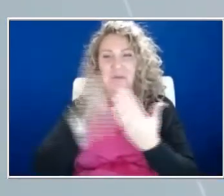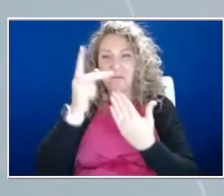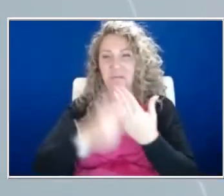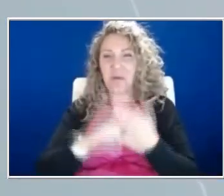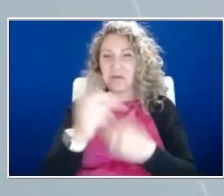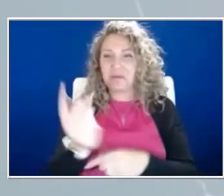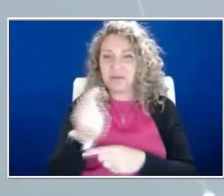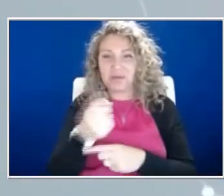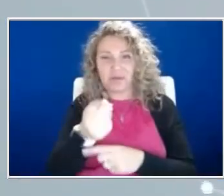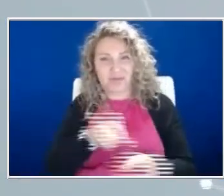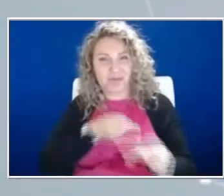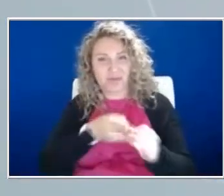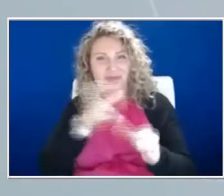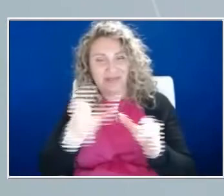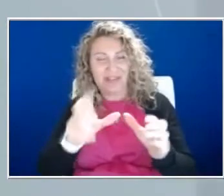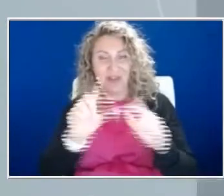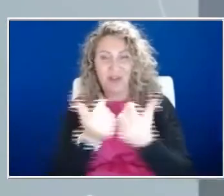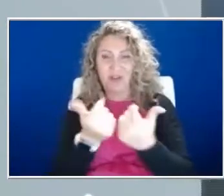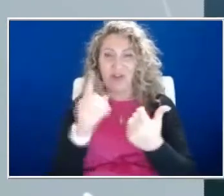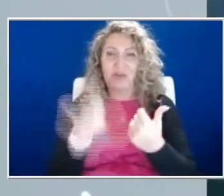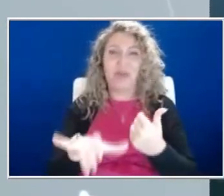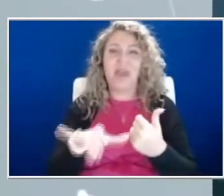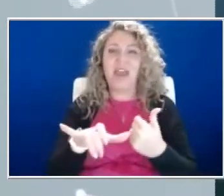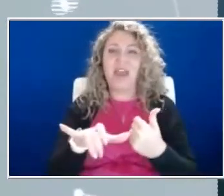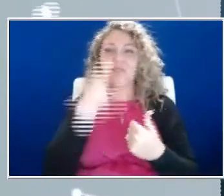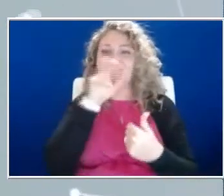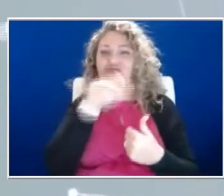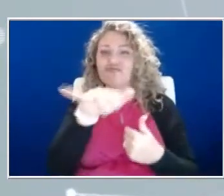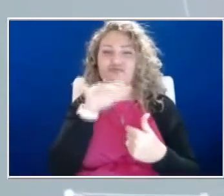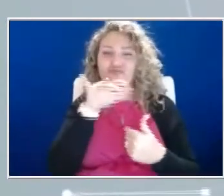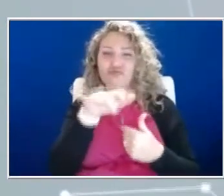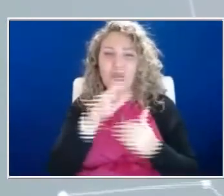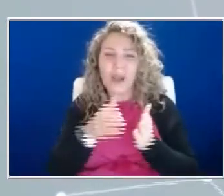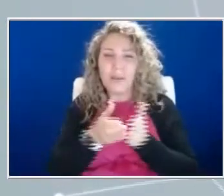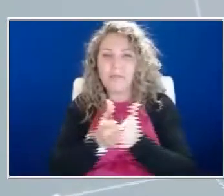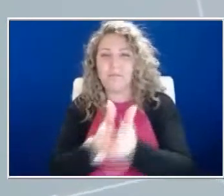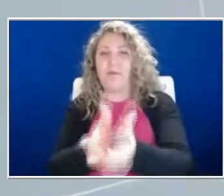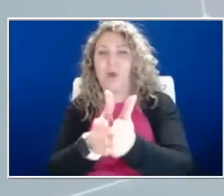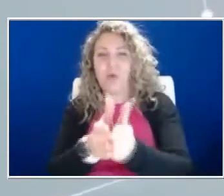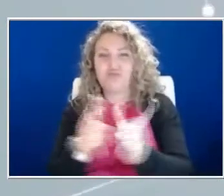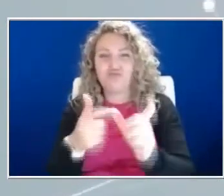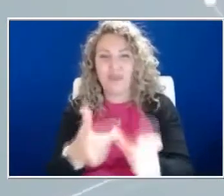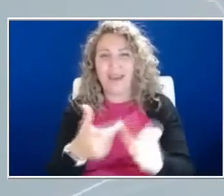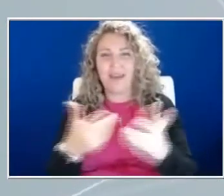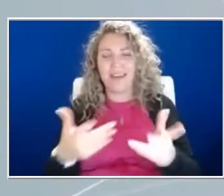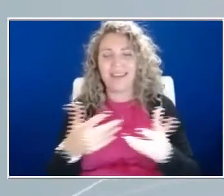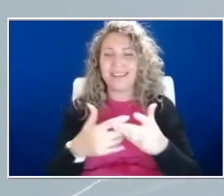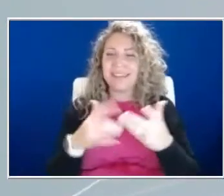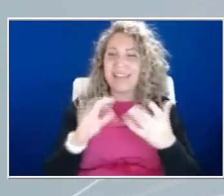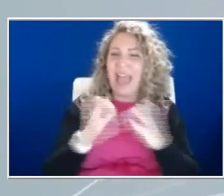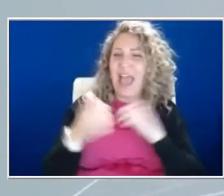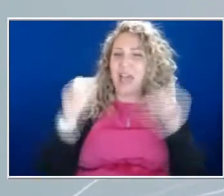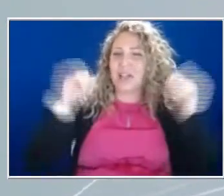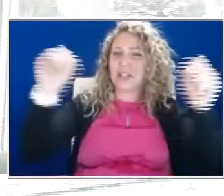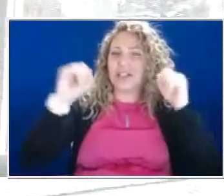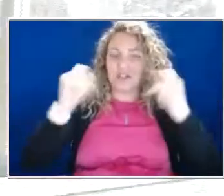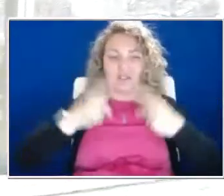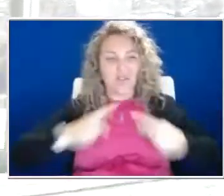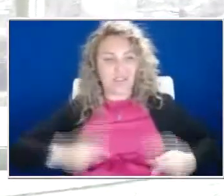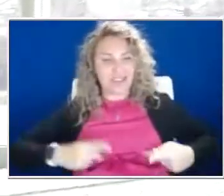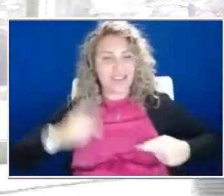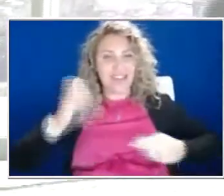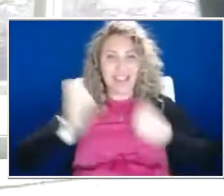this group, this dragon boat racing group. Tell us how working out with them physically and emotionally